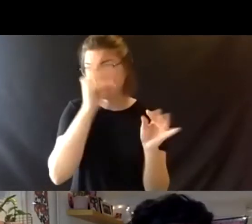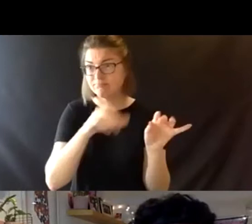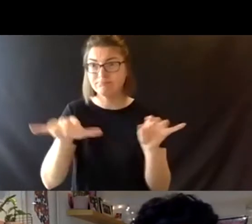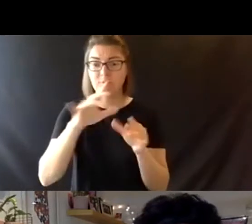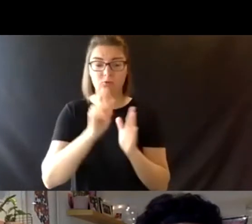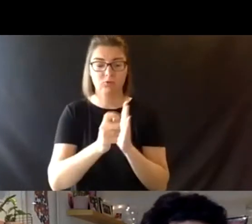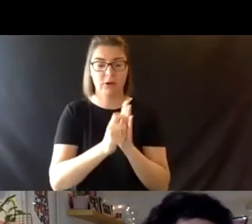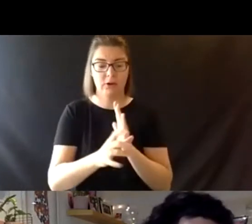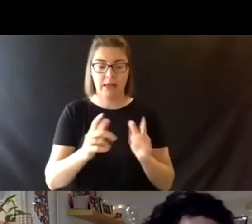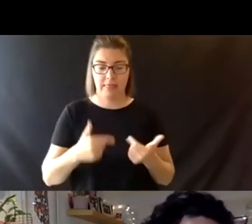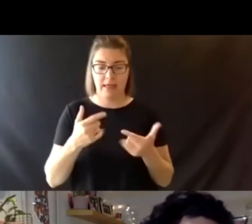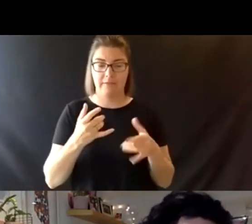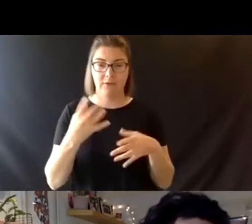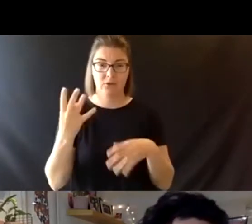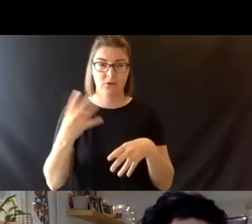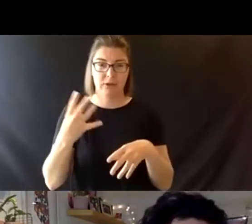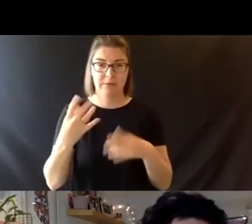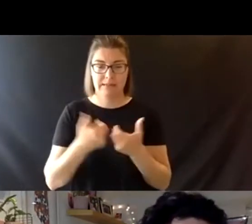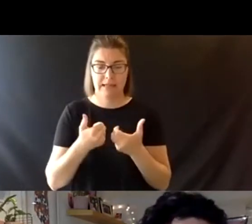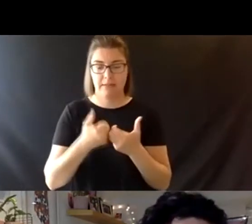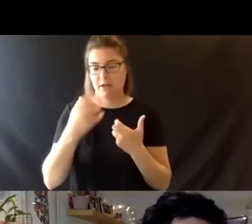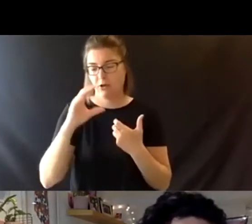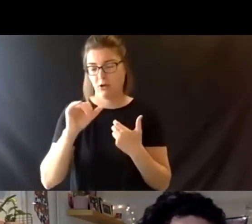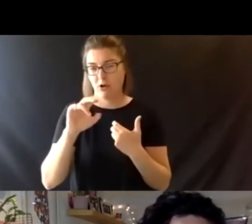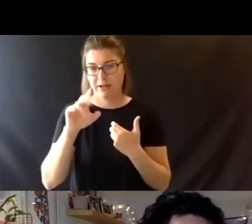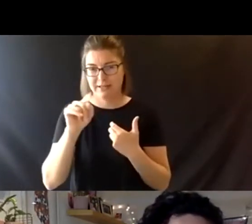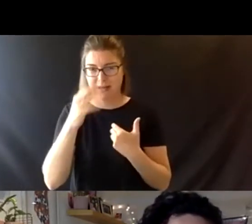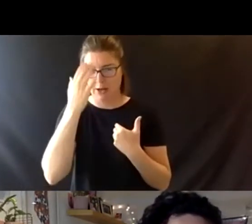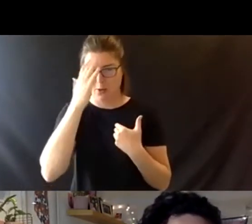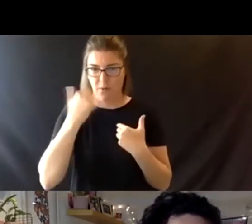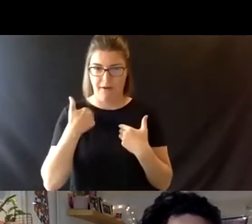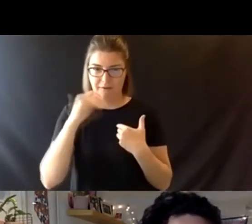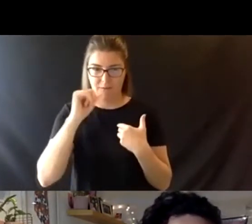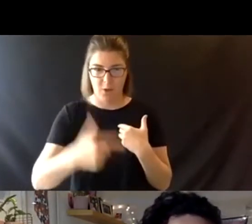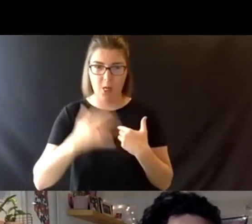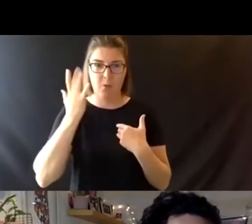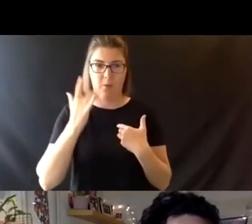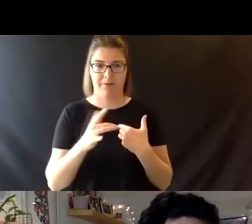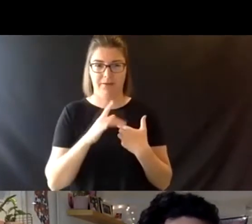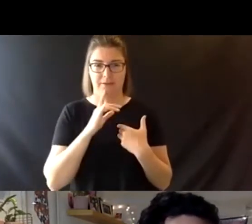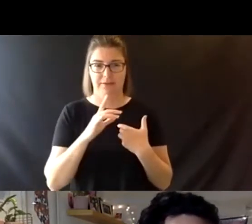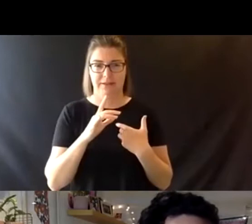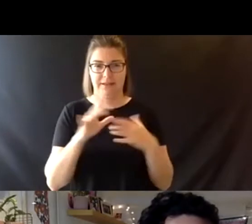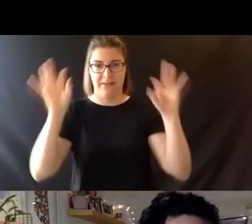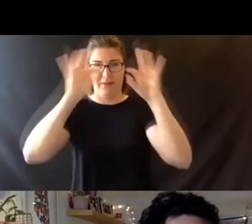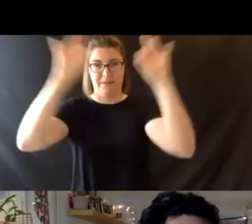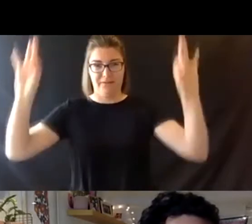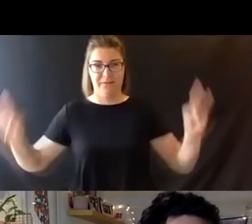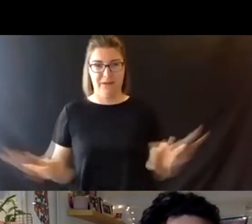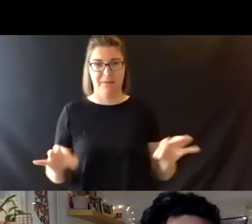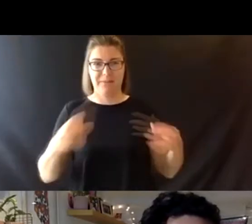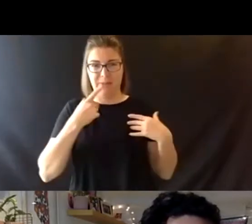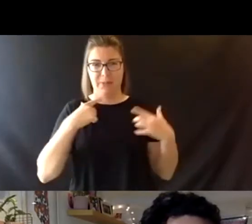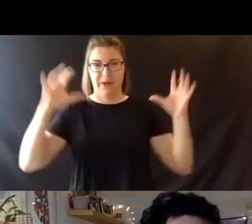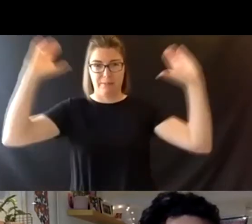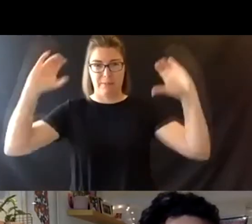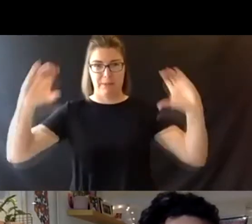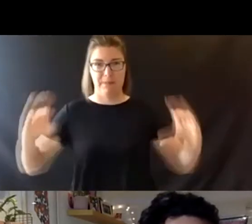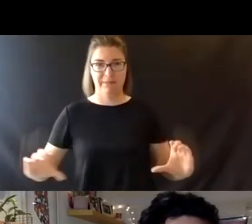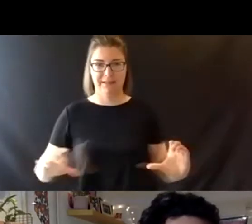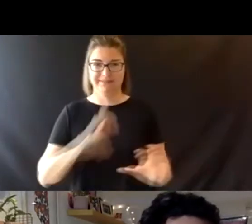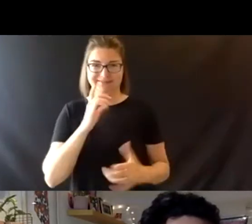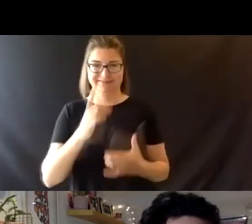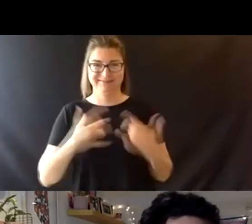live streams gaming content. And I can tell you all of those things because you have a really lovely framing for your Zoom conversation